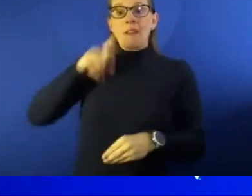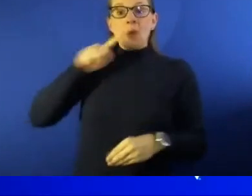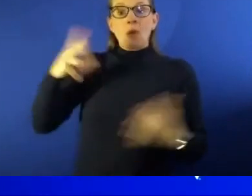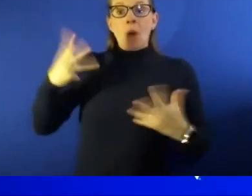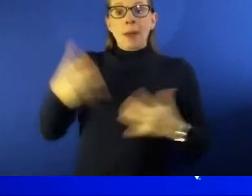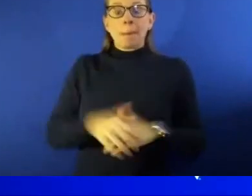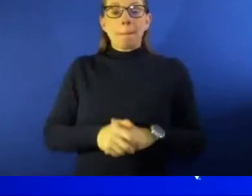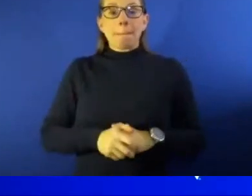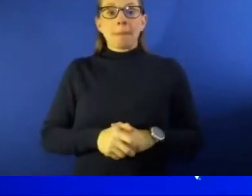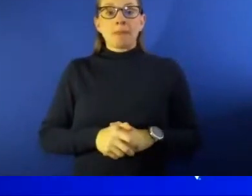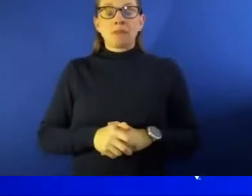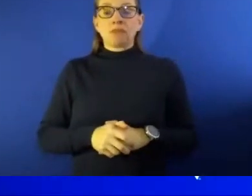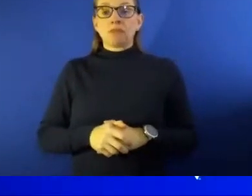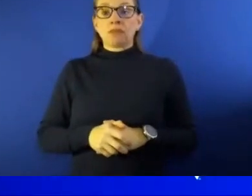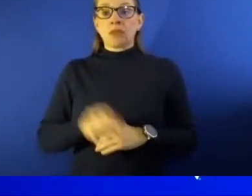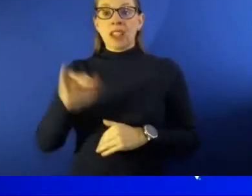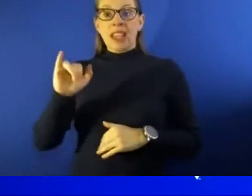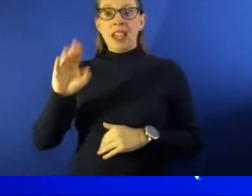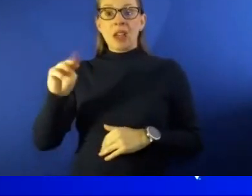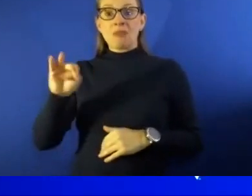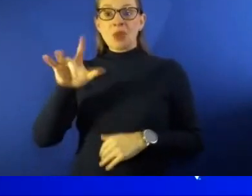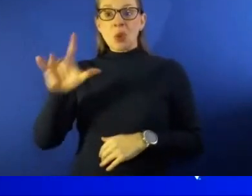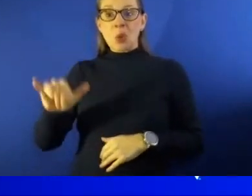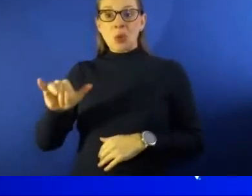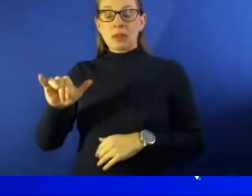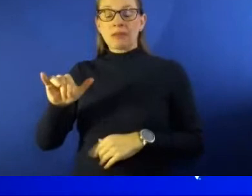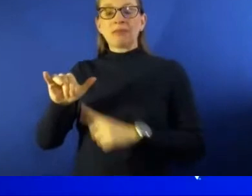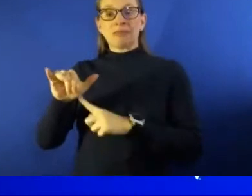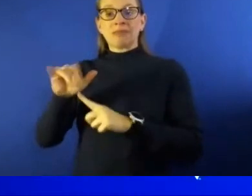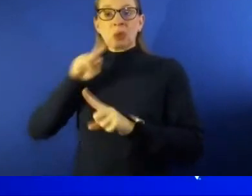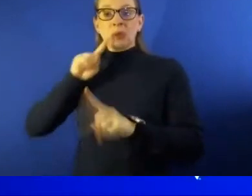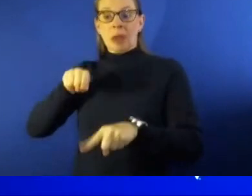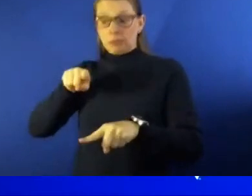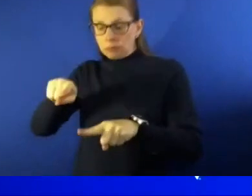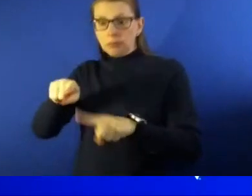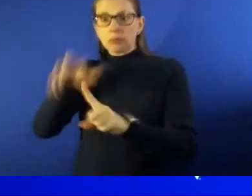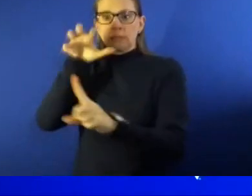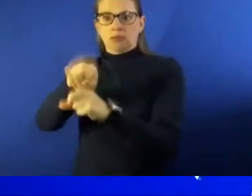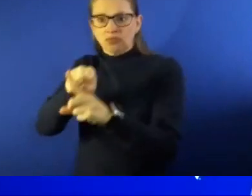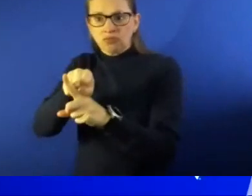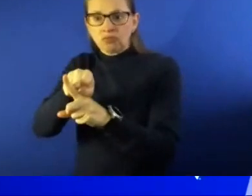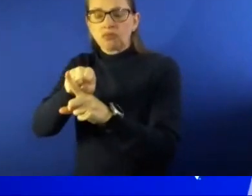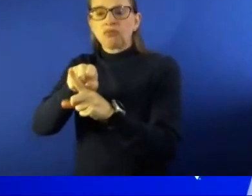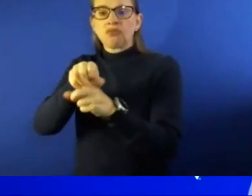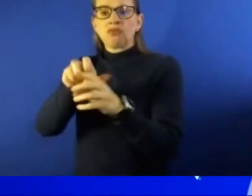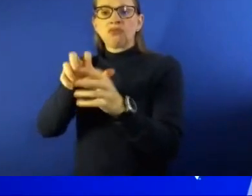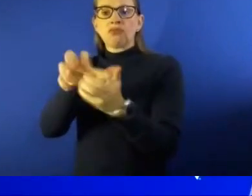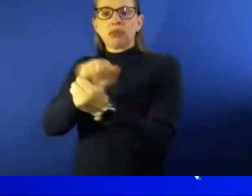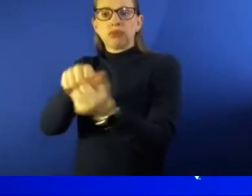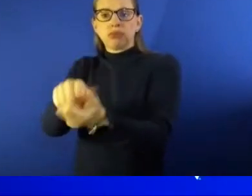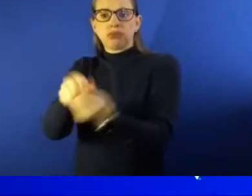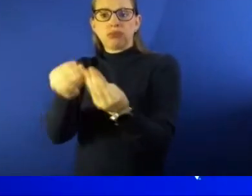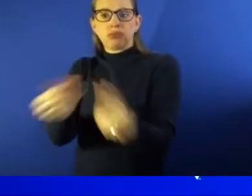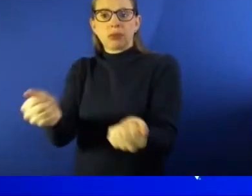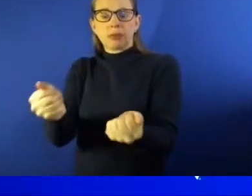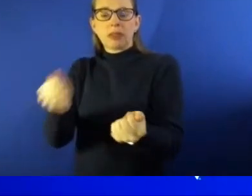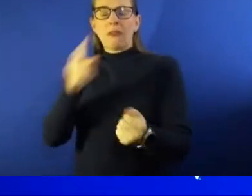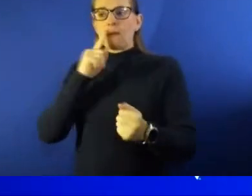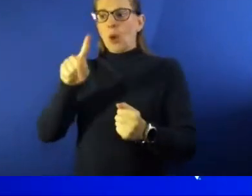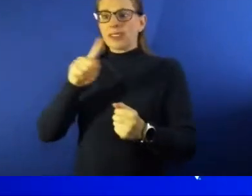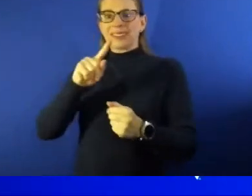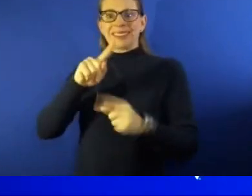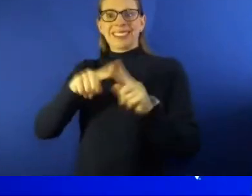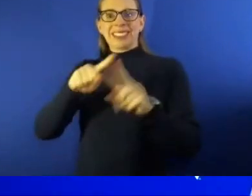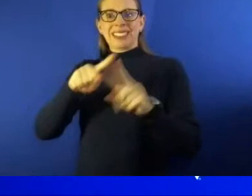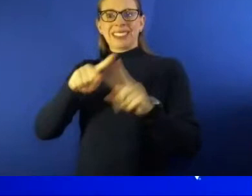wider breadth of that immune response to identify and tackle variants that may be circulating, variants that we know about, but